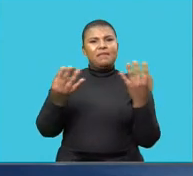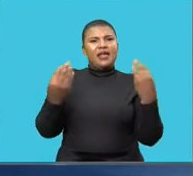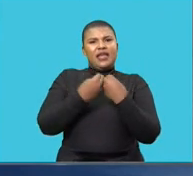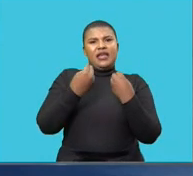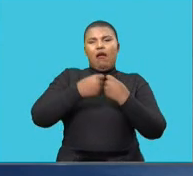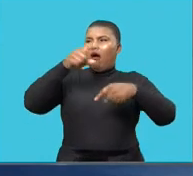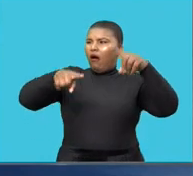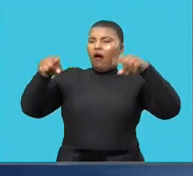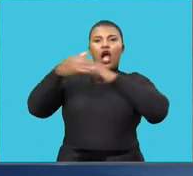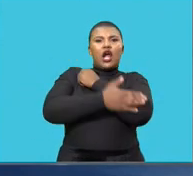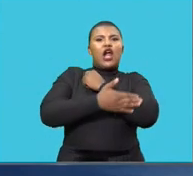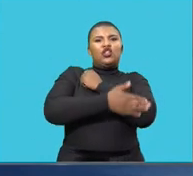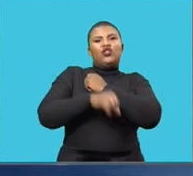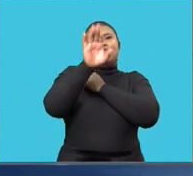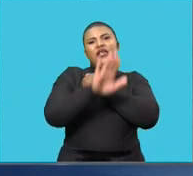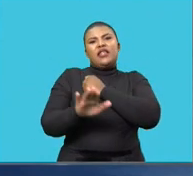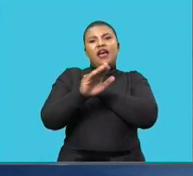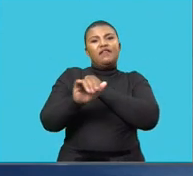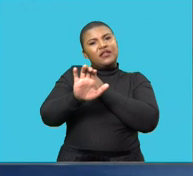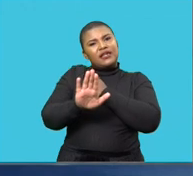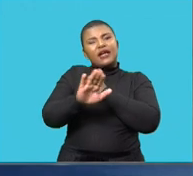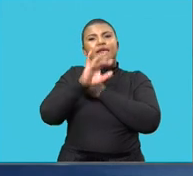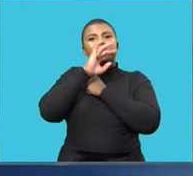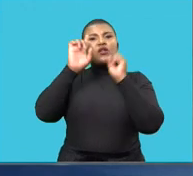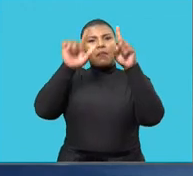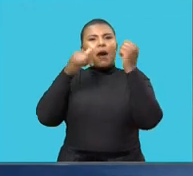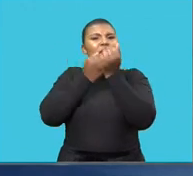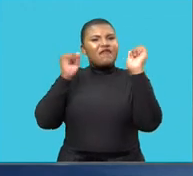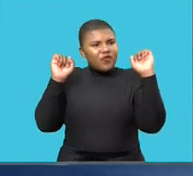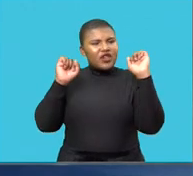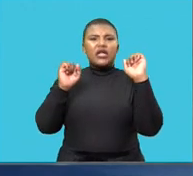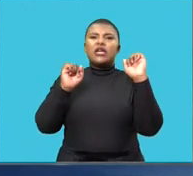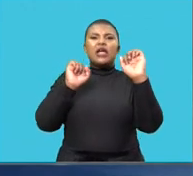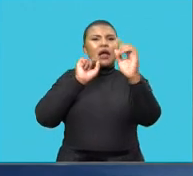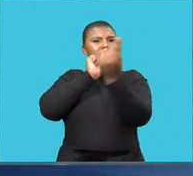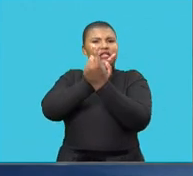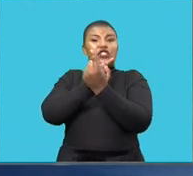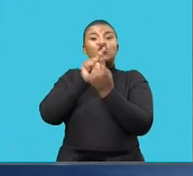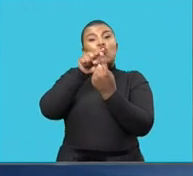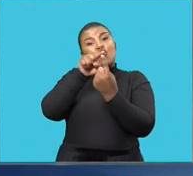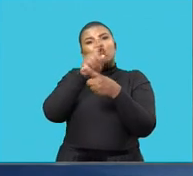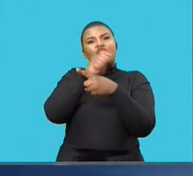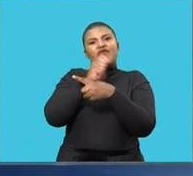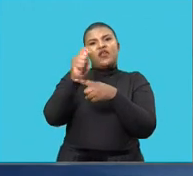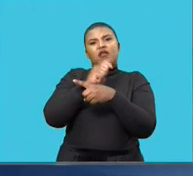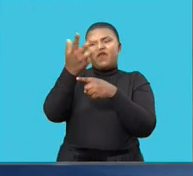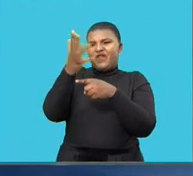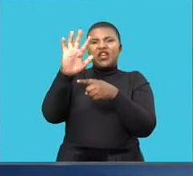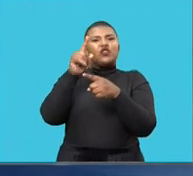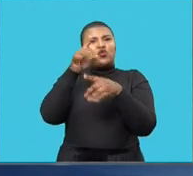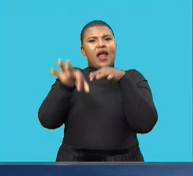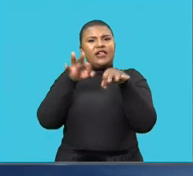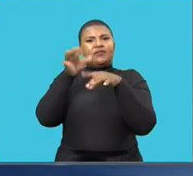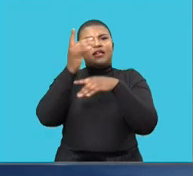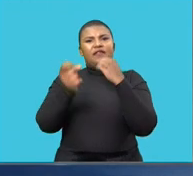stations around the country lana ukhona khona ufike ube free uhlangane nomuntu who's well trained so that ukhona ukumchazisela